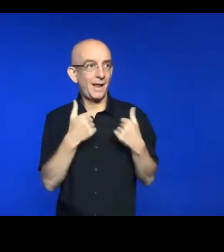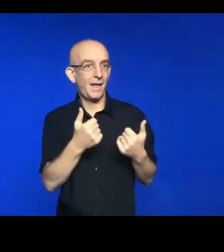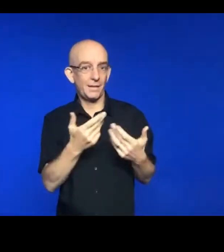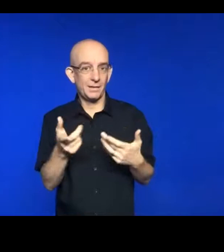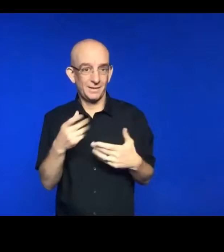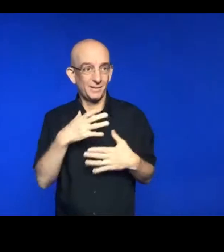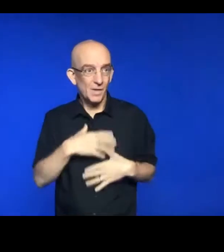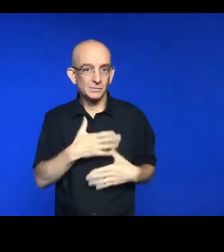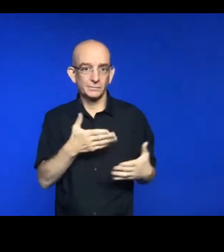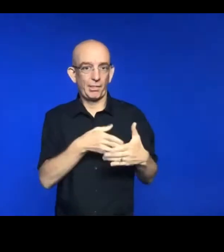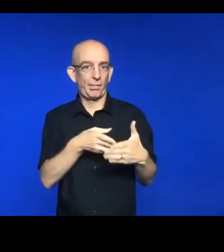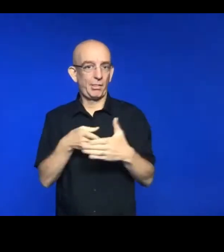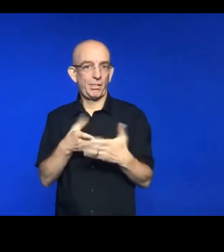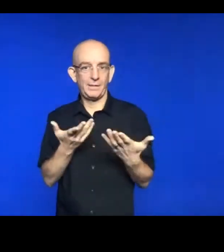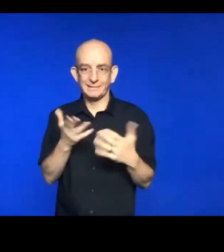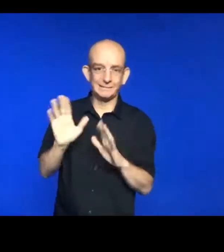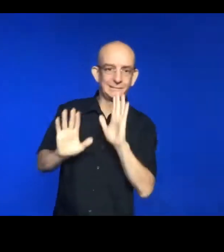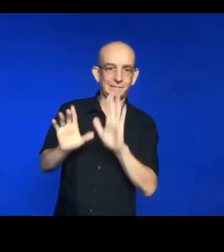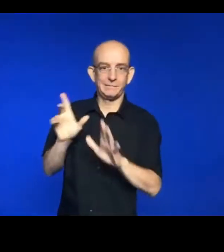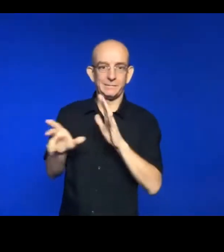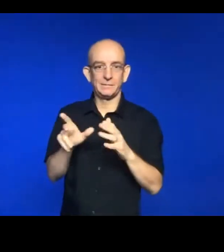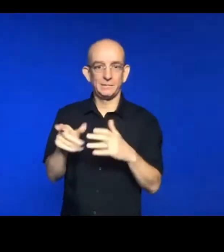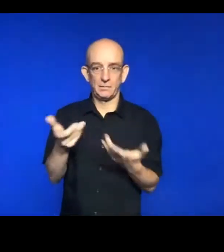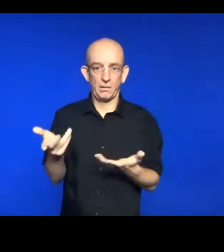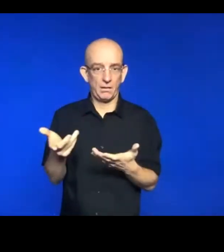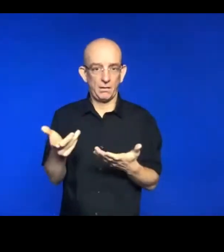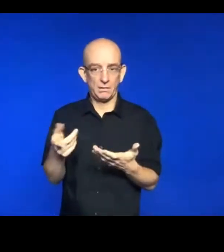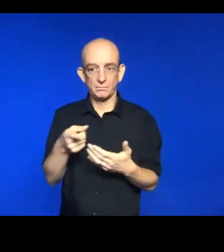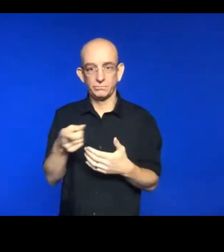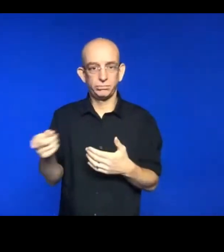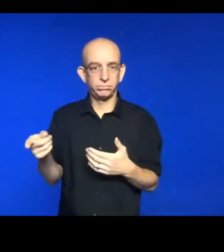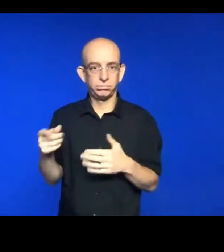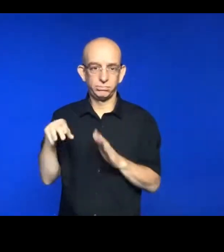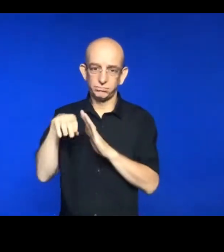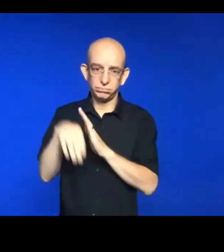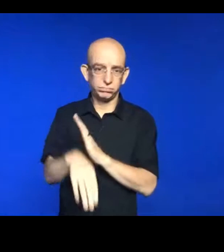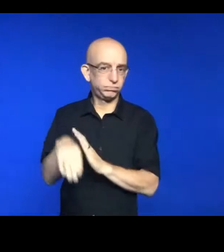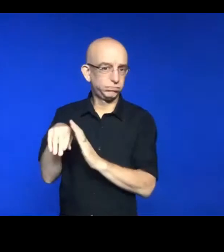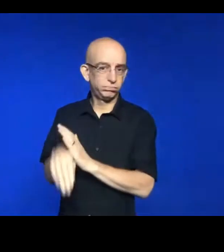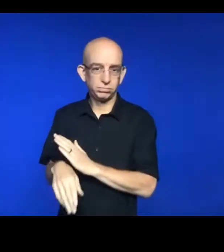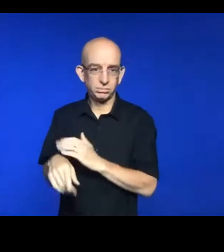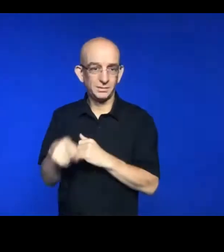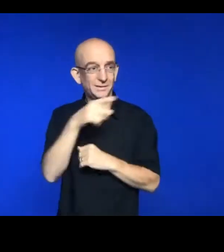practice, where decisions about the resource allocation needed to be